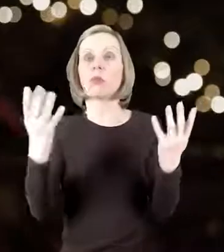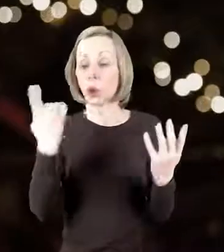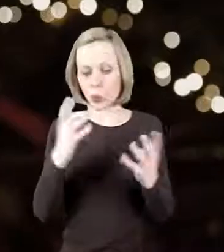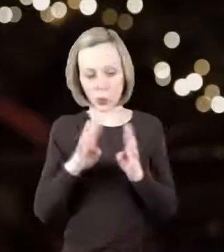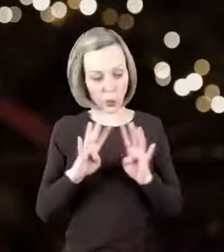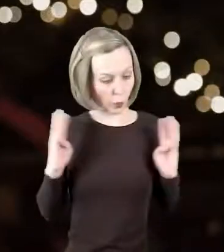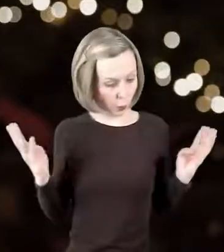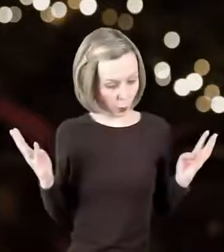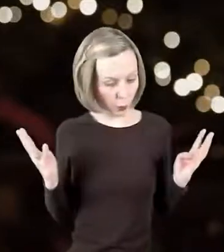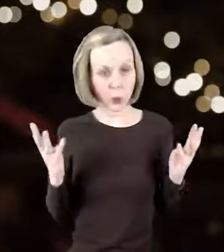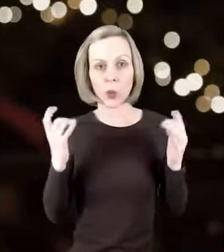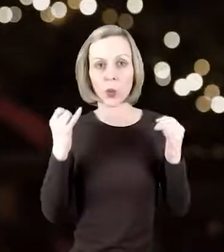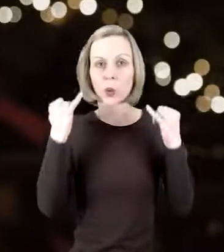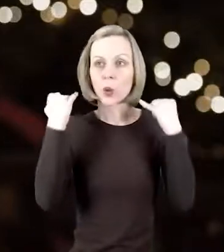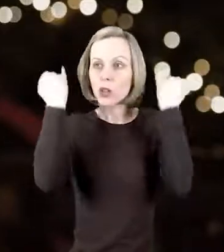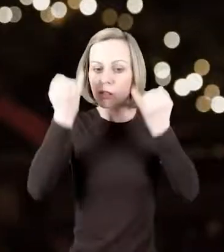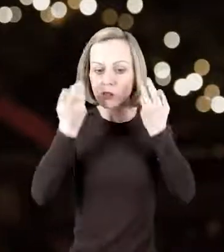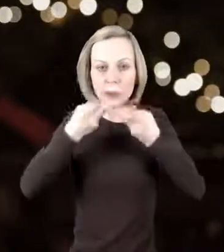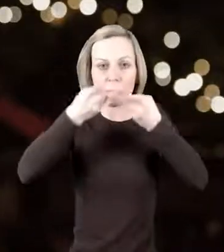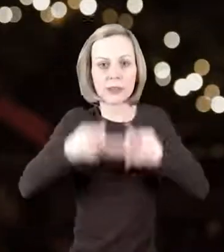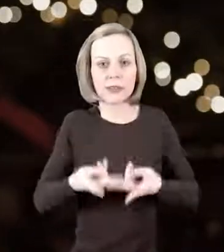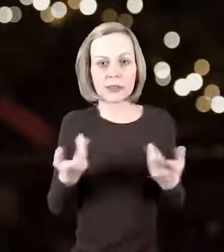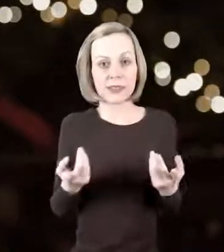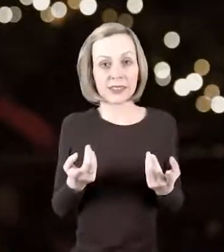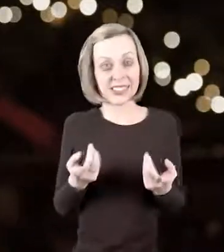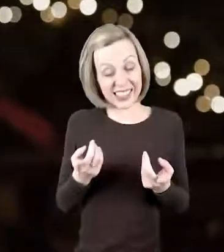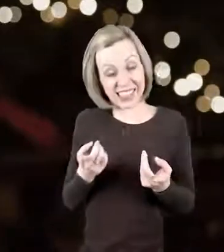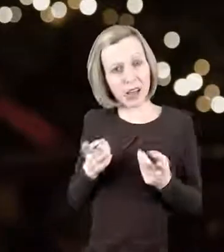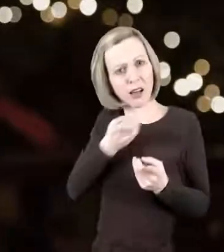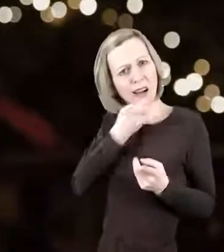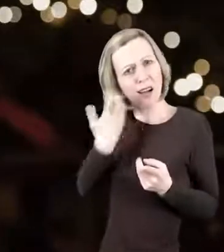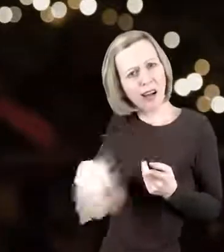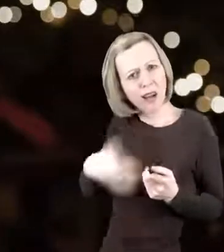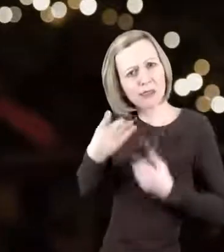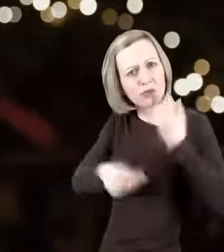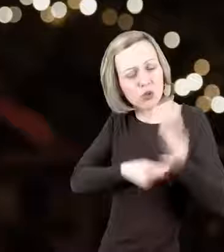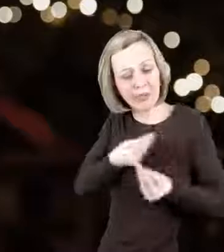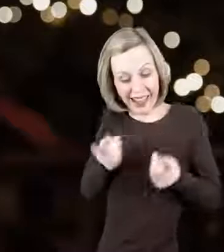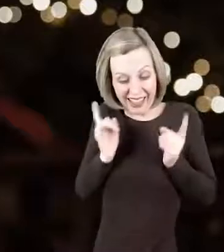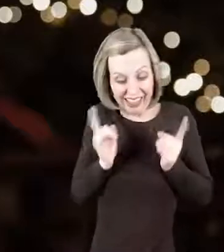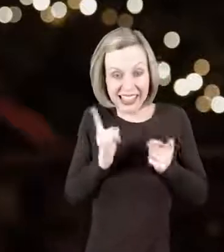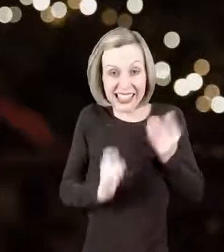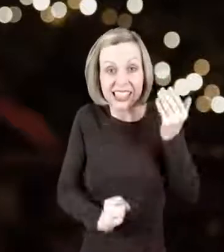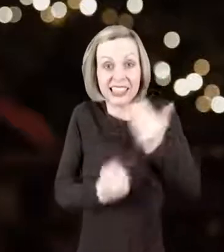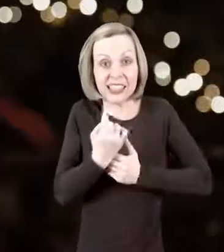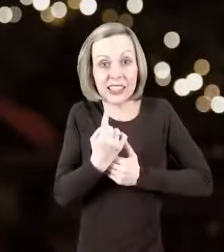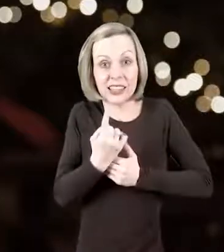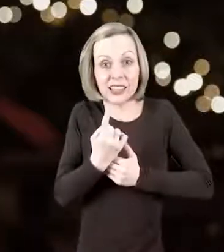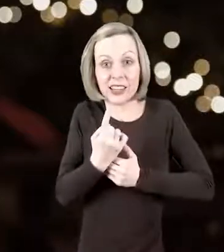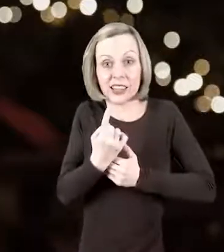but to shepherds. It's a remarkable story. This is the moment at